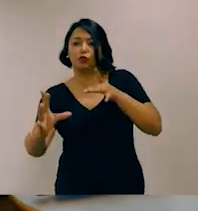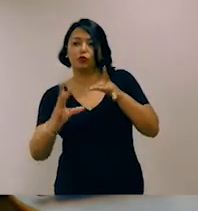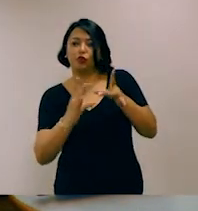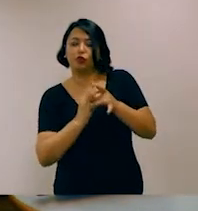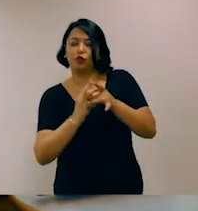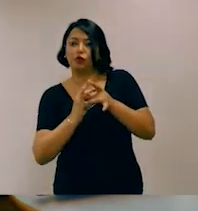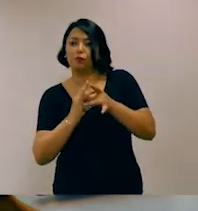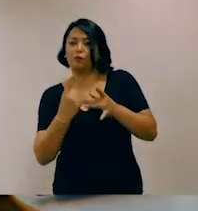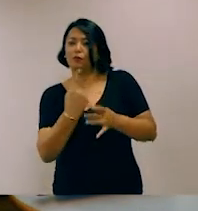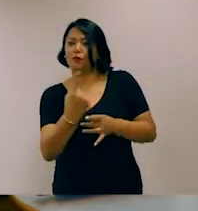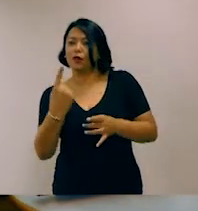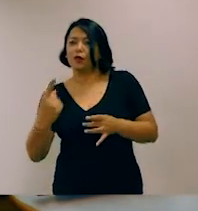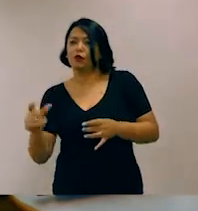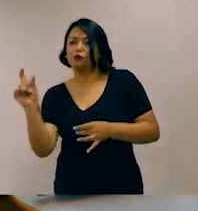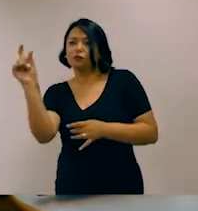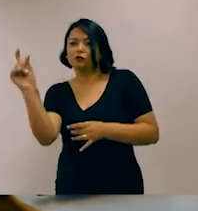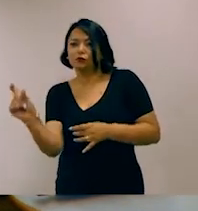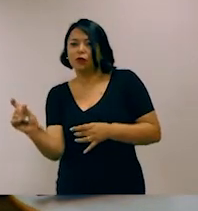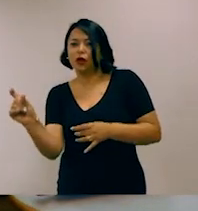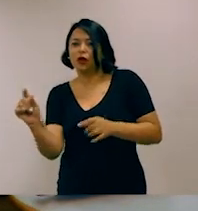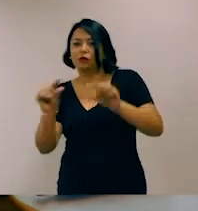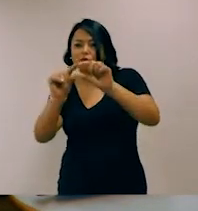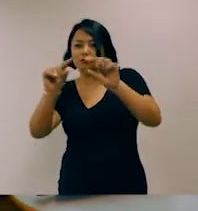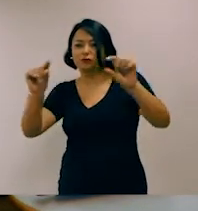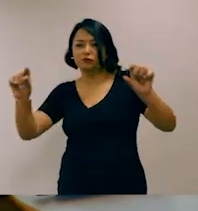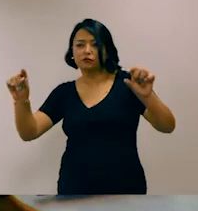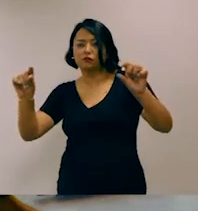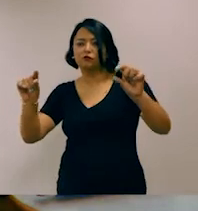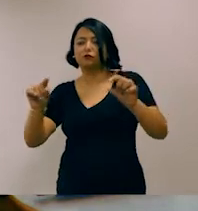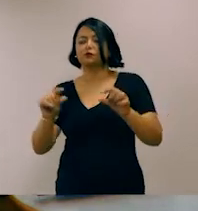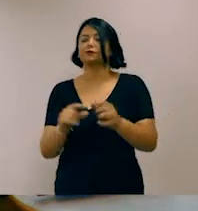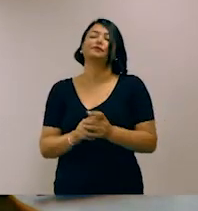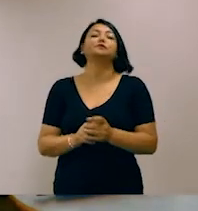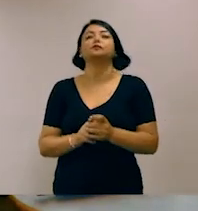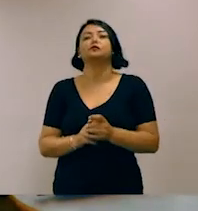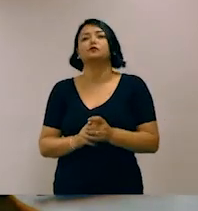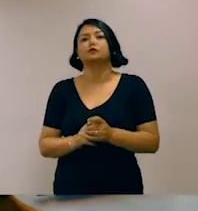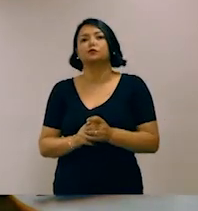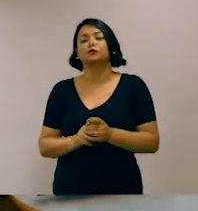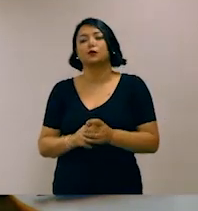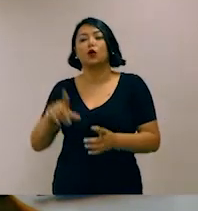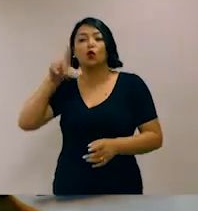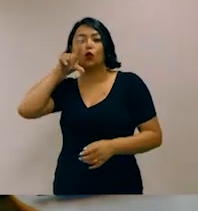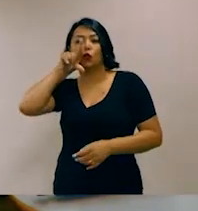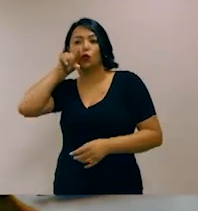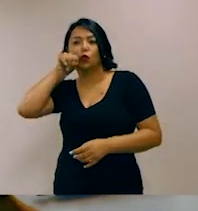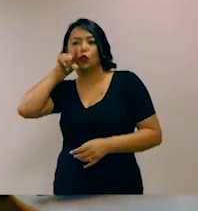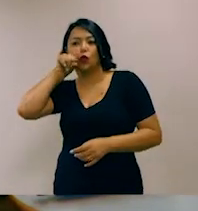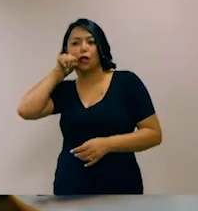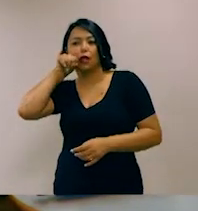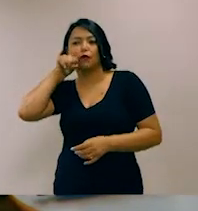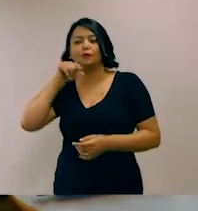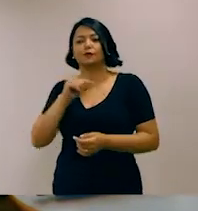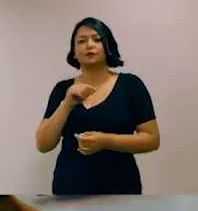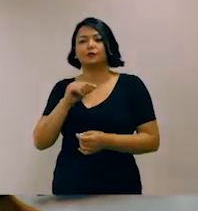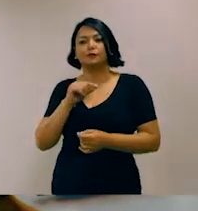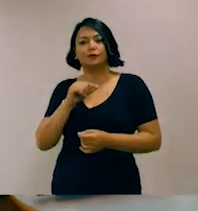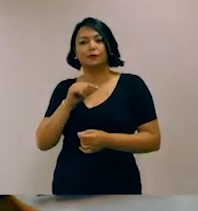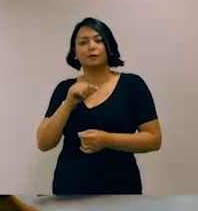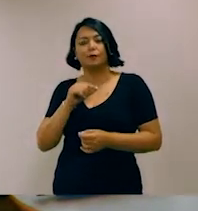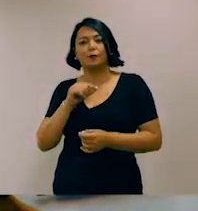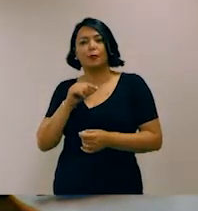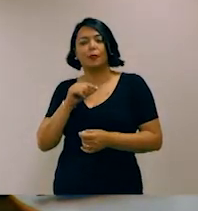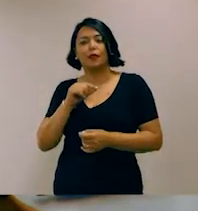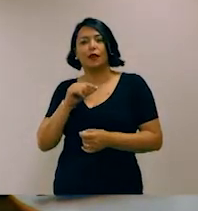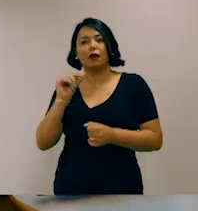the probabilities of each term occurring in that sentence. And so the tweet